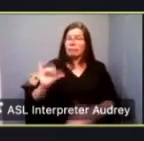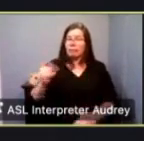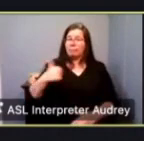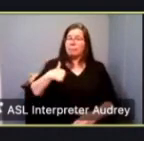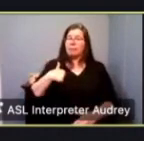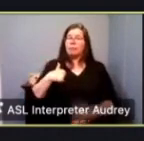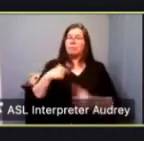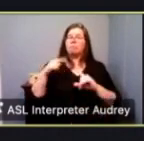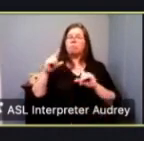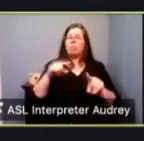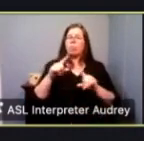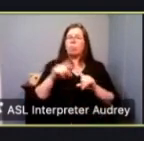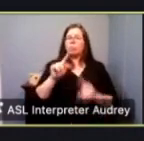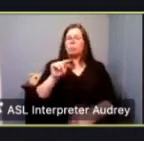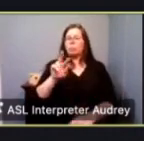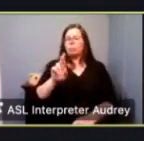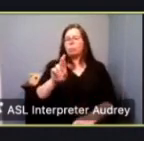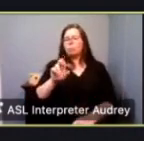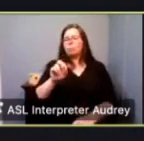rootedinrights.org/storytellers.